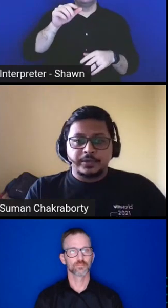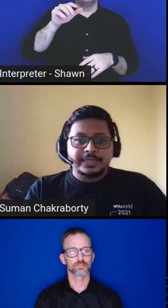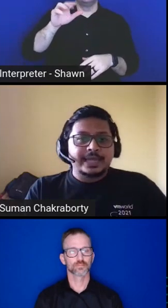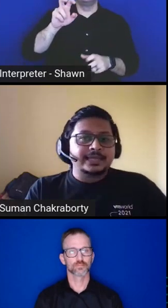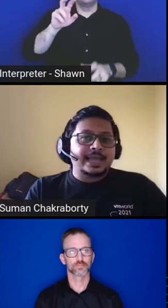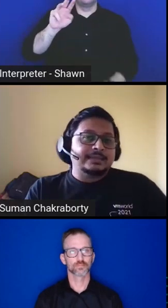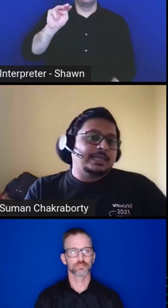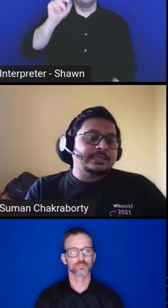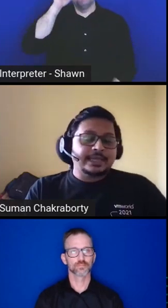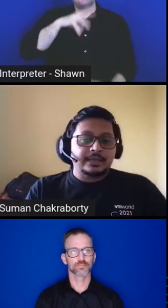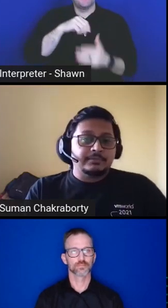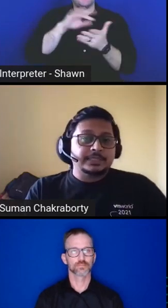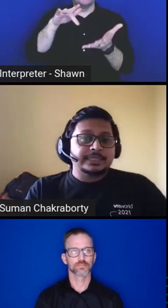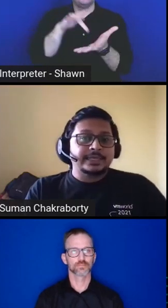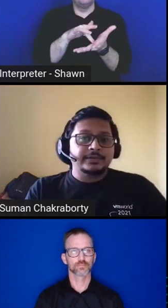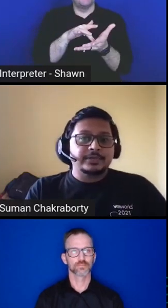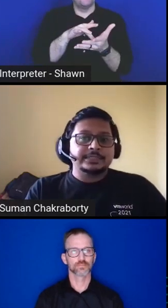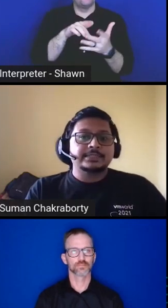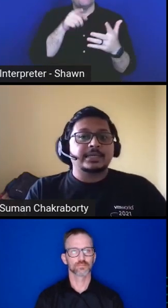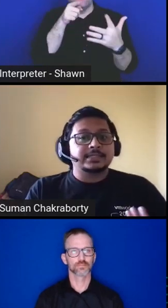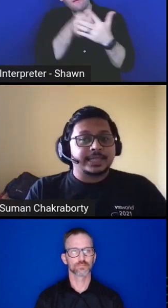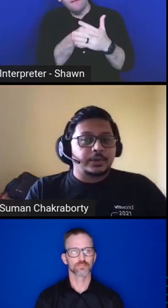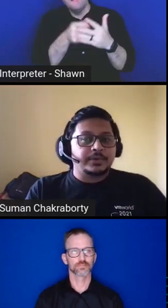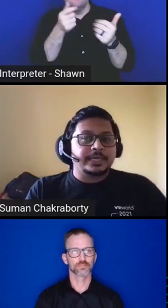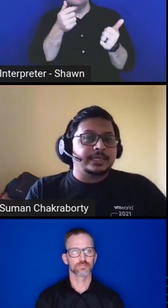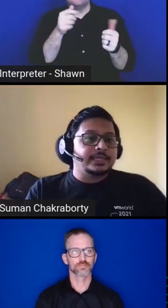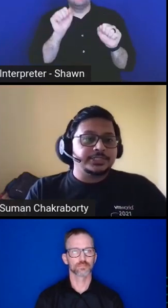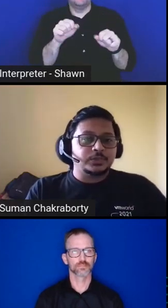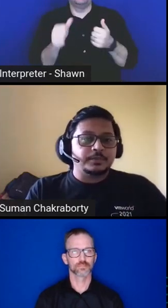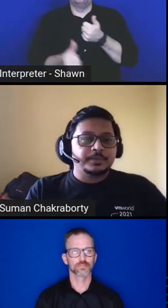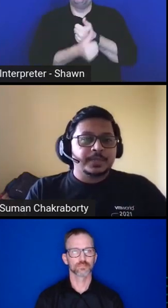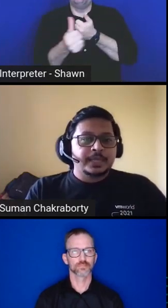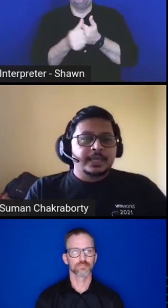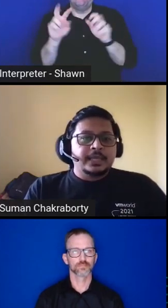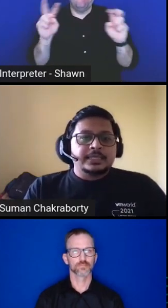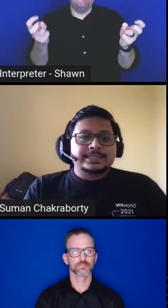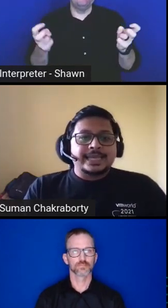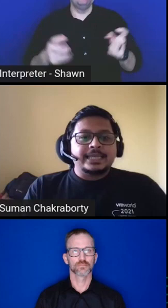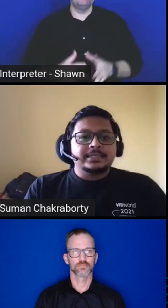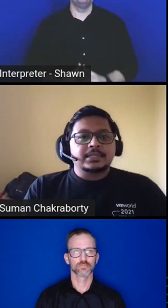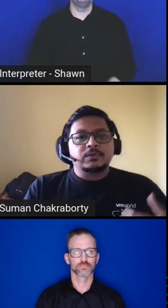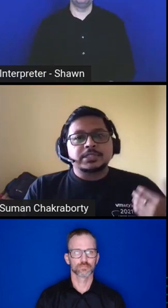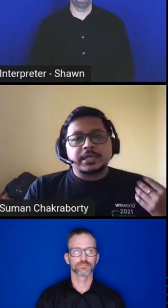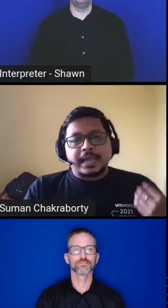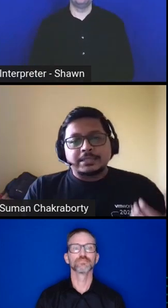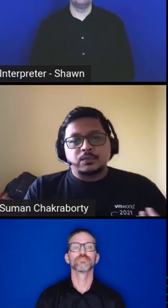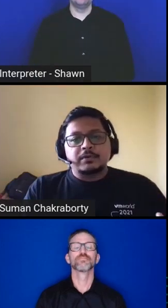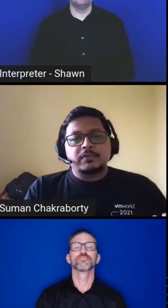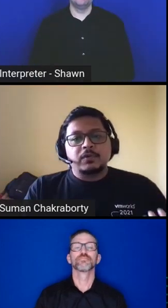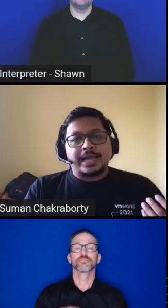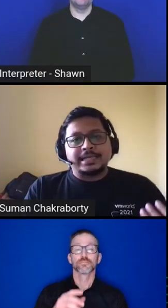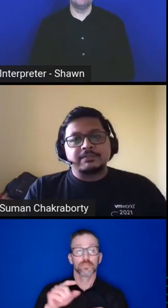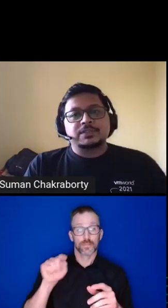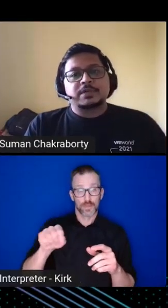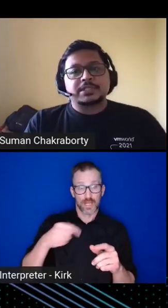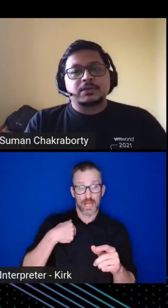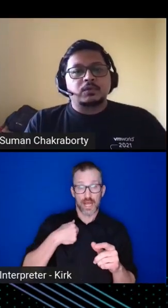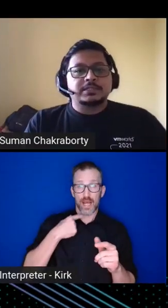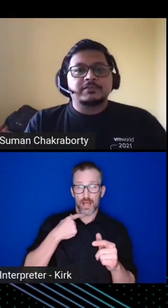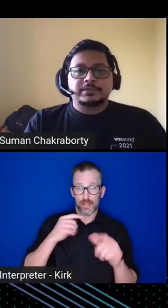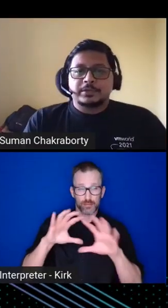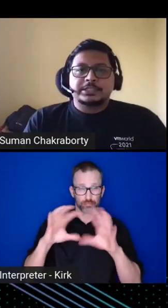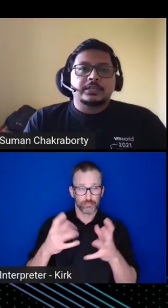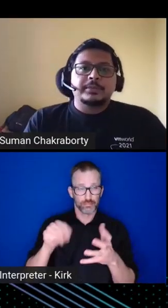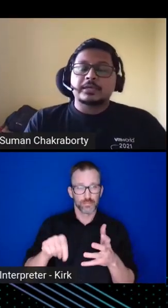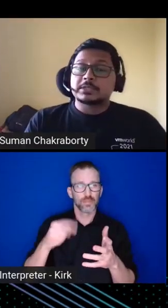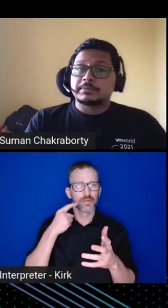you are doing that, and it basically raises a security issue. Scaling the solution as workflow and infrastructure grows